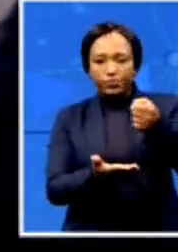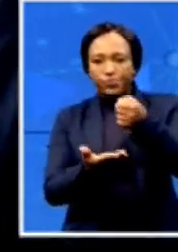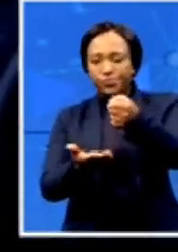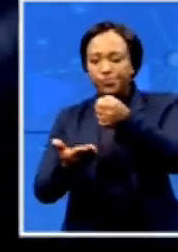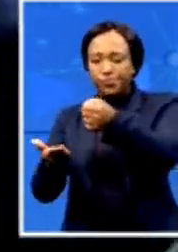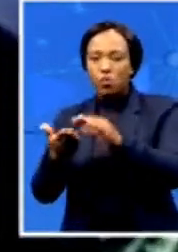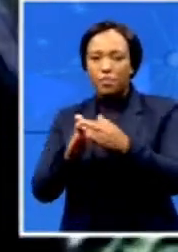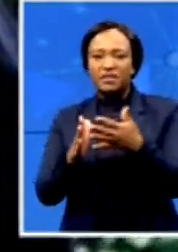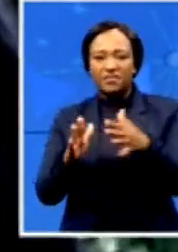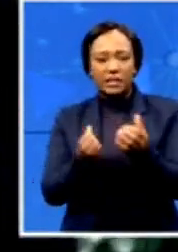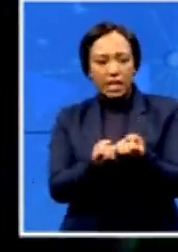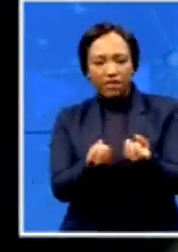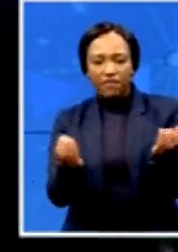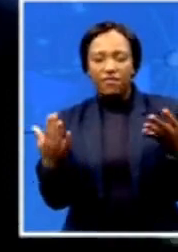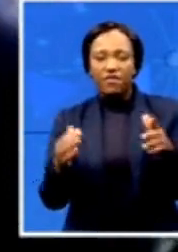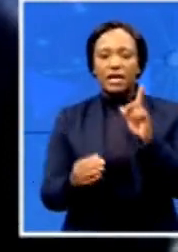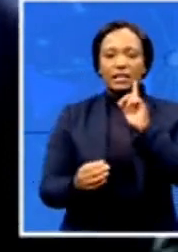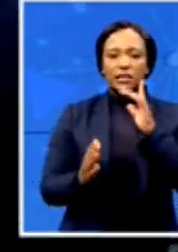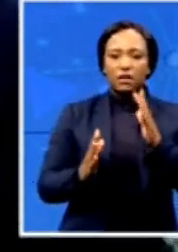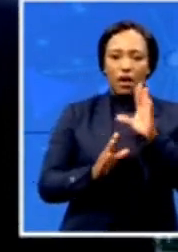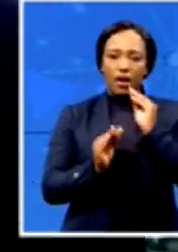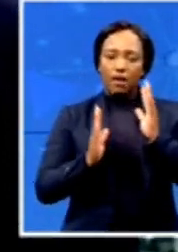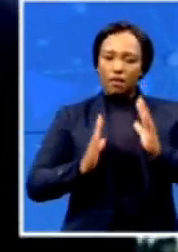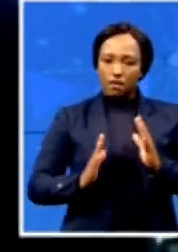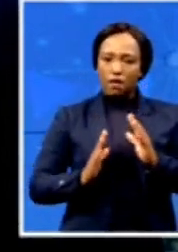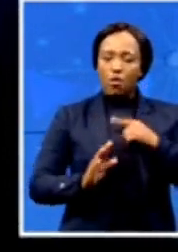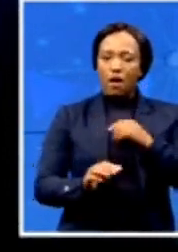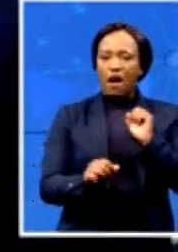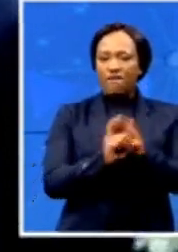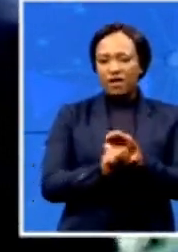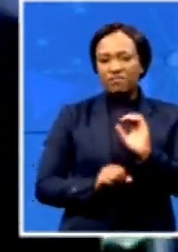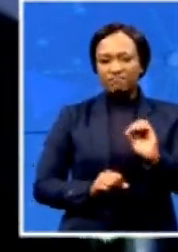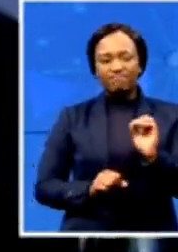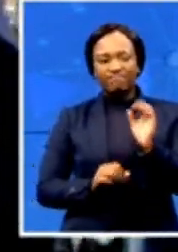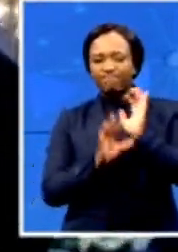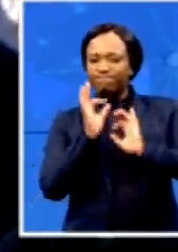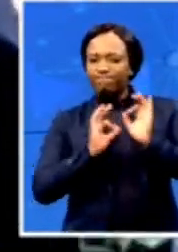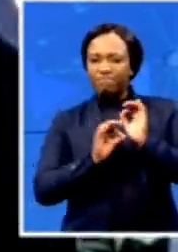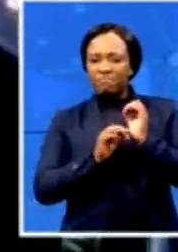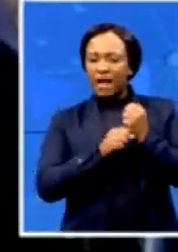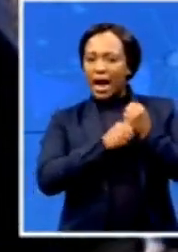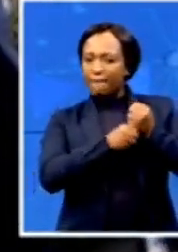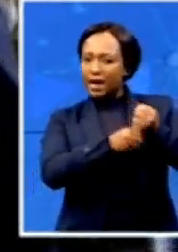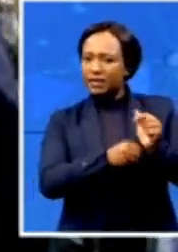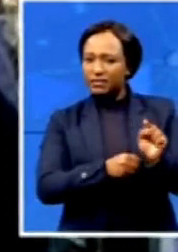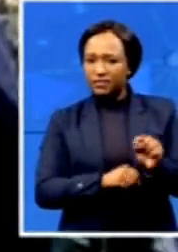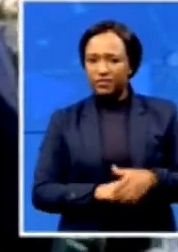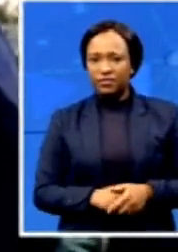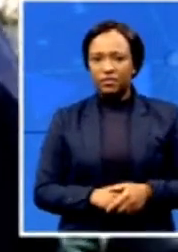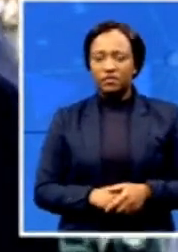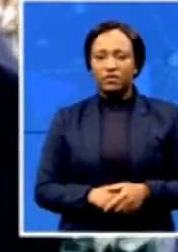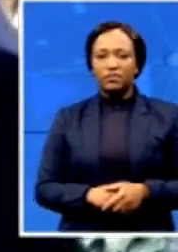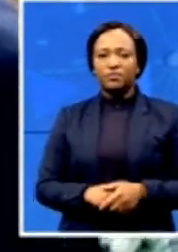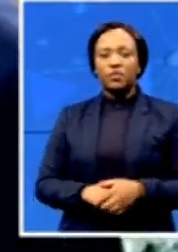and learners who were affected as a result. Tell us about that campaign first. You know, as SATU, we believe that we must make